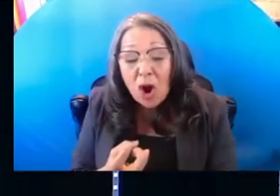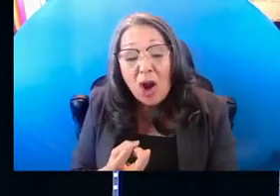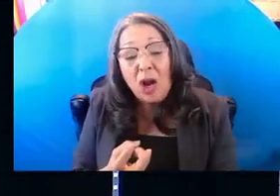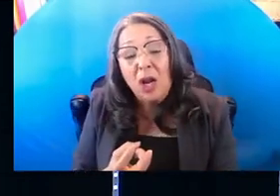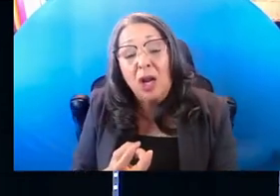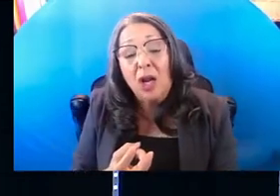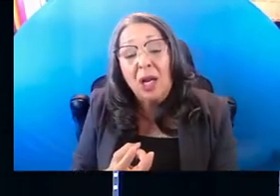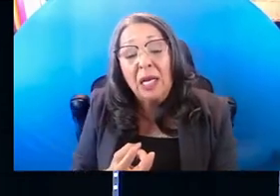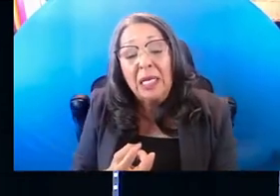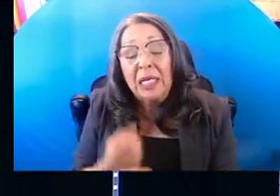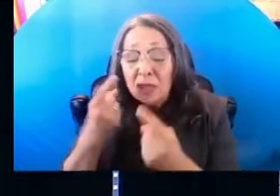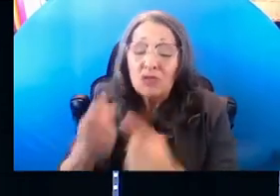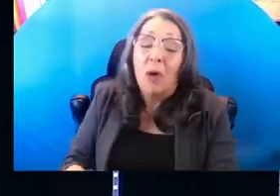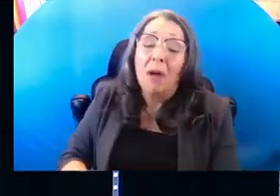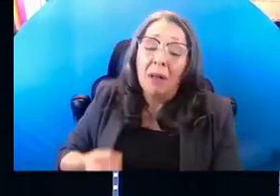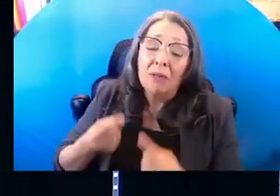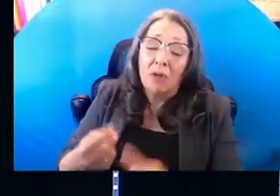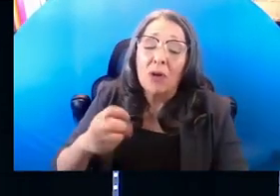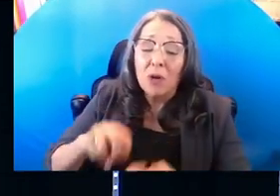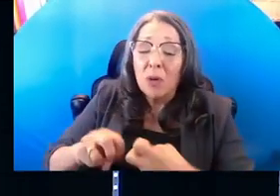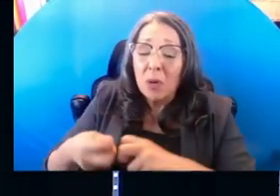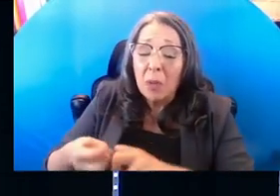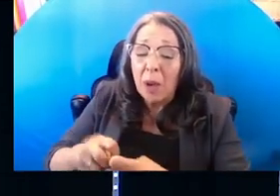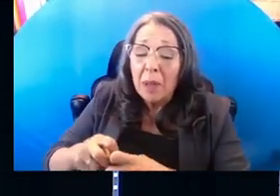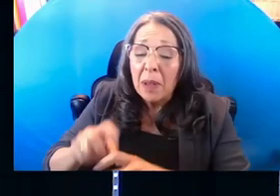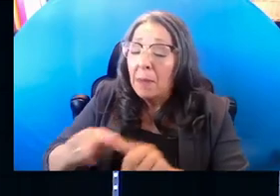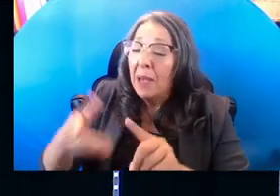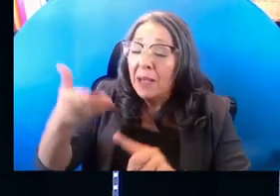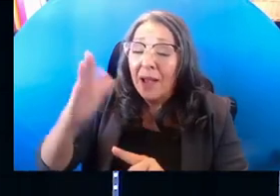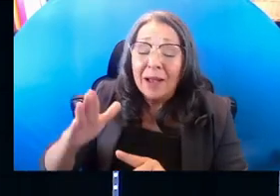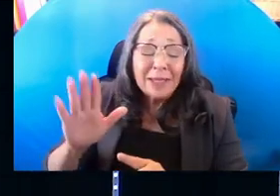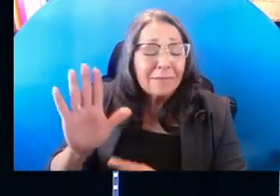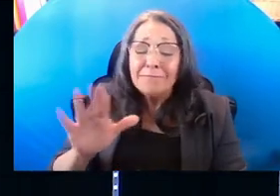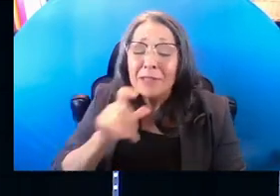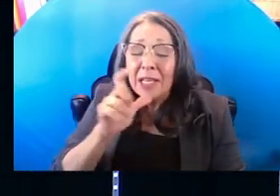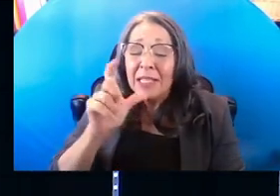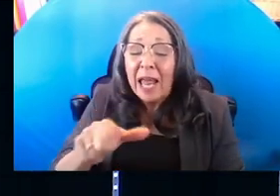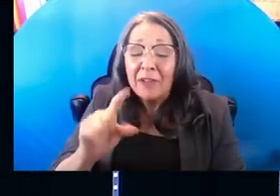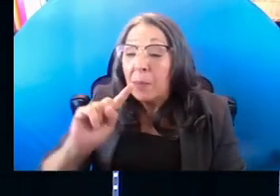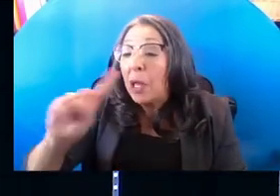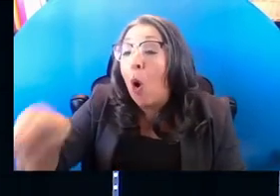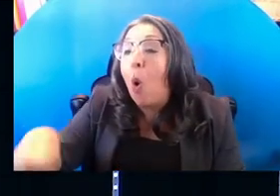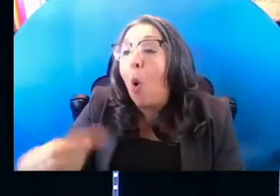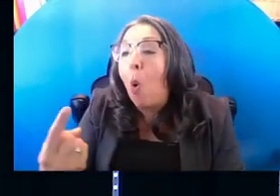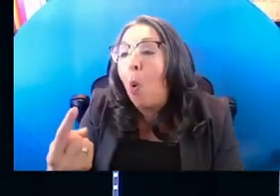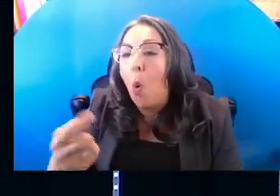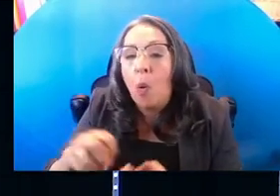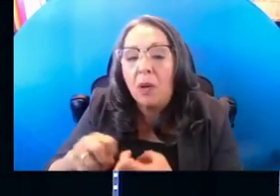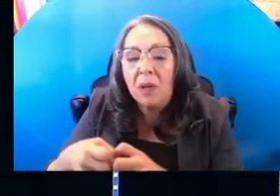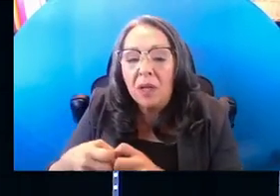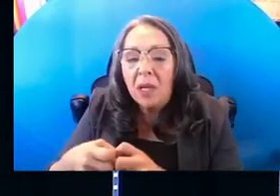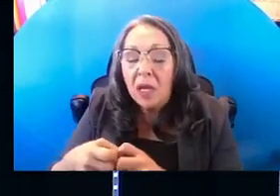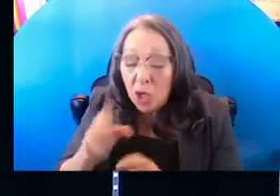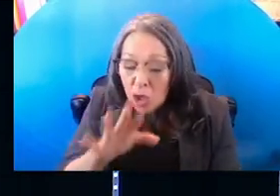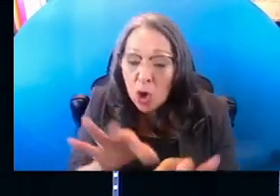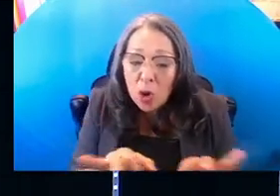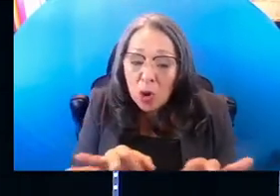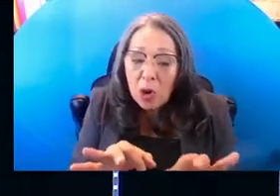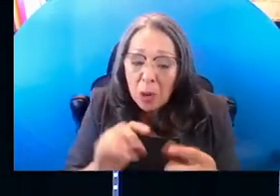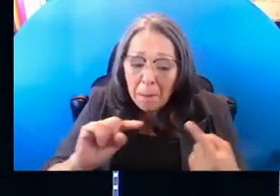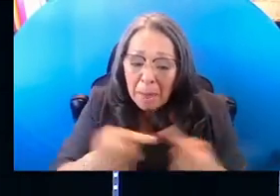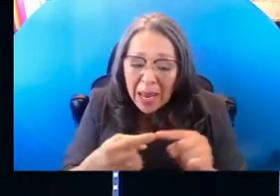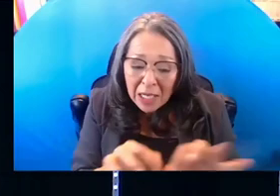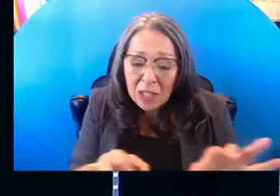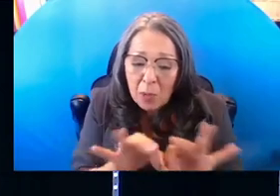It's all trial. And God's saying it doesn't have to be. It's not that it doesn't matter. It's not that your pain doesn't matter, but like